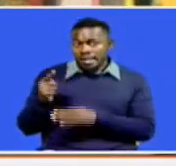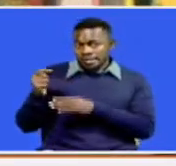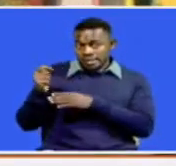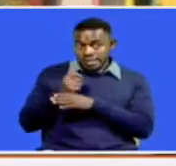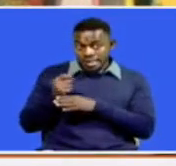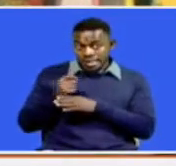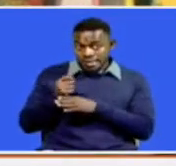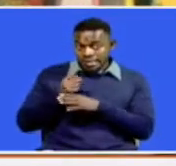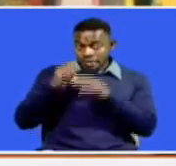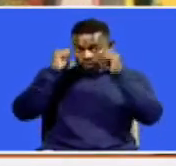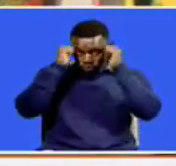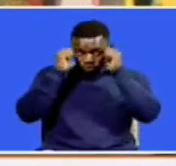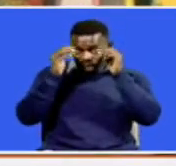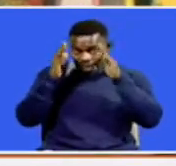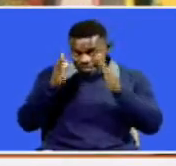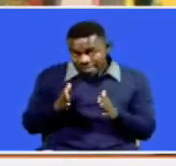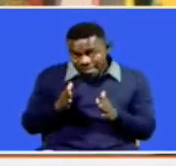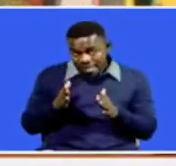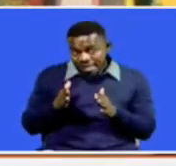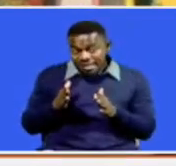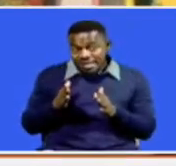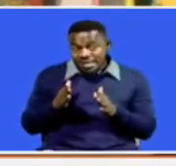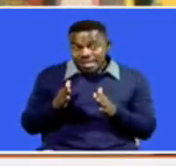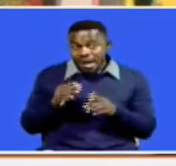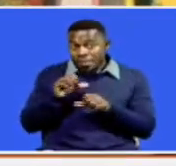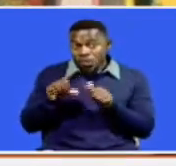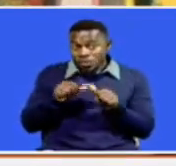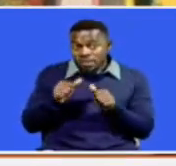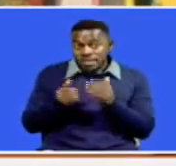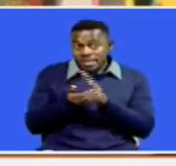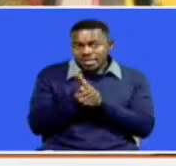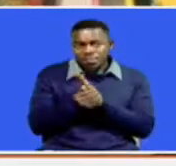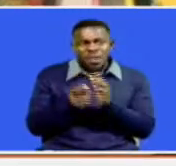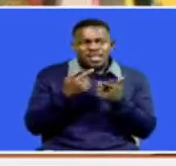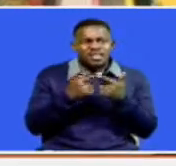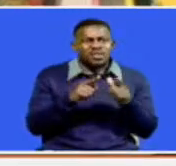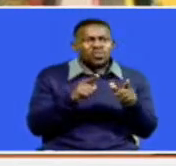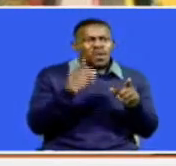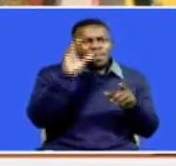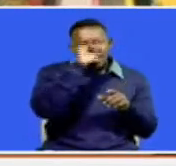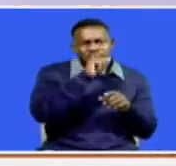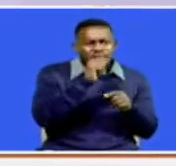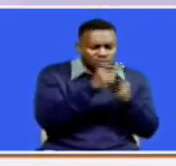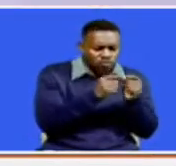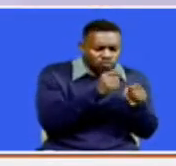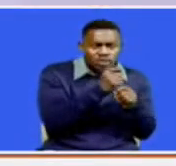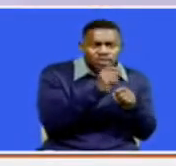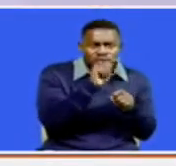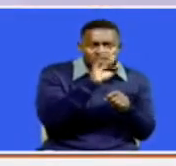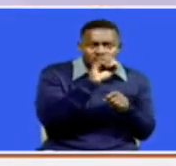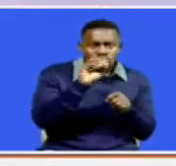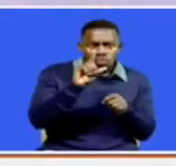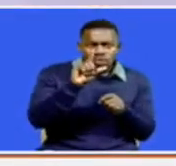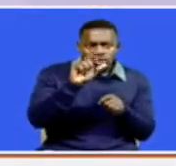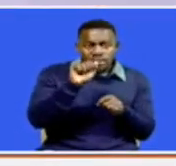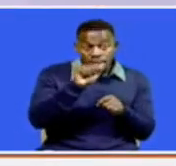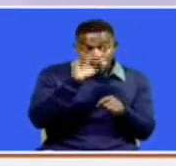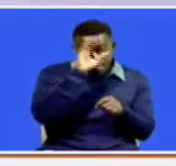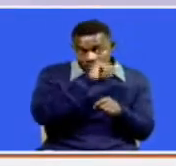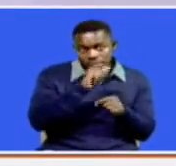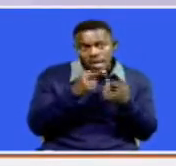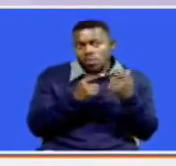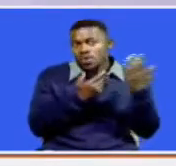their skills, but we don't have the equipment in place. We are growing, yes, but we hope that in